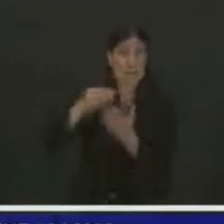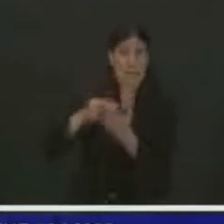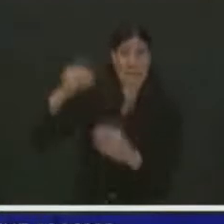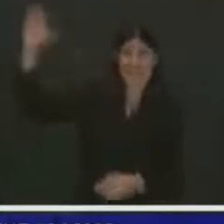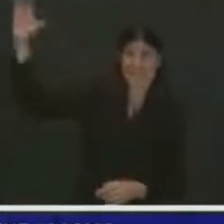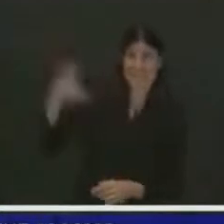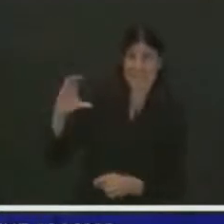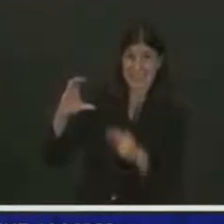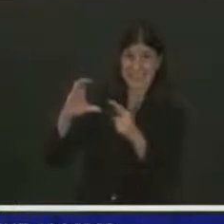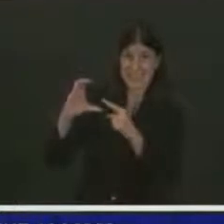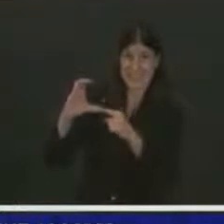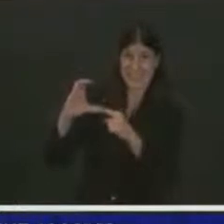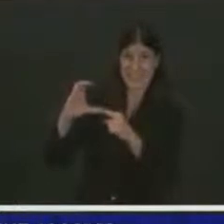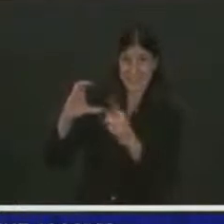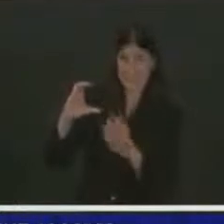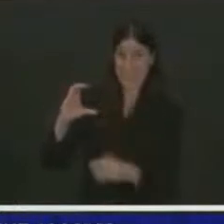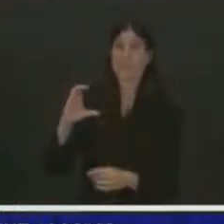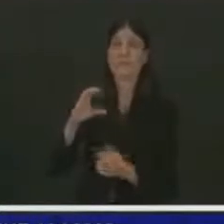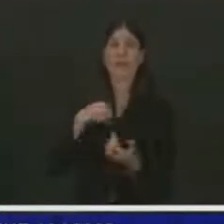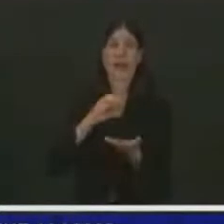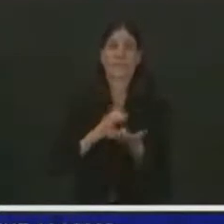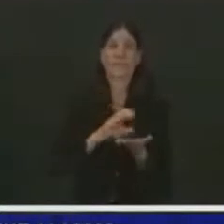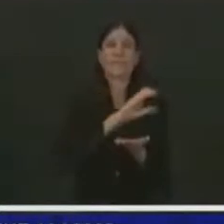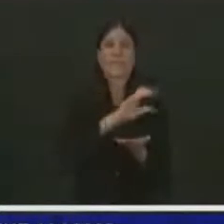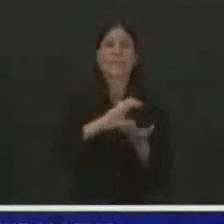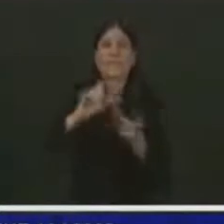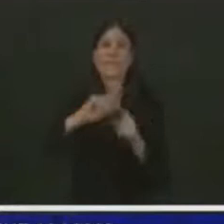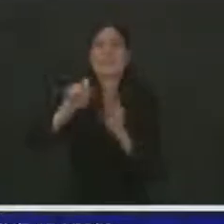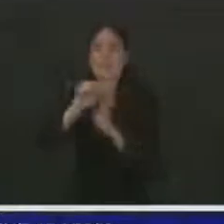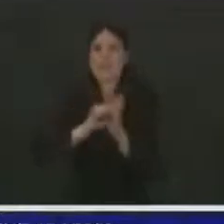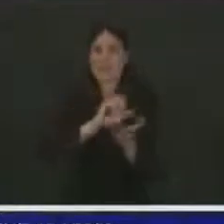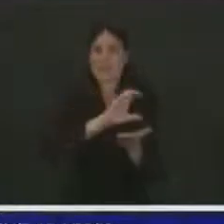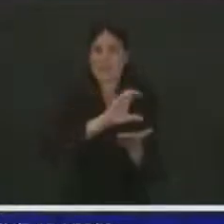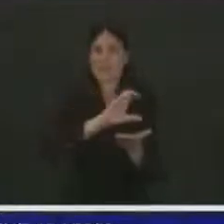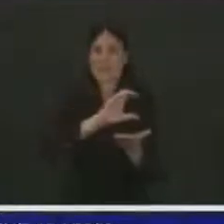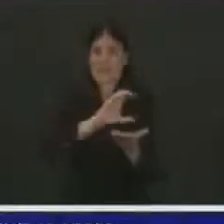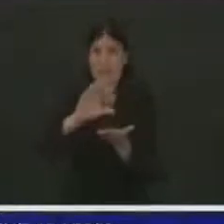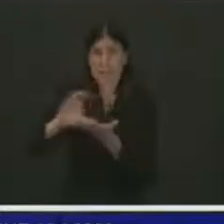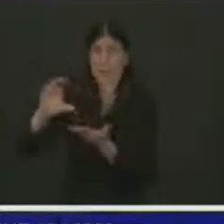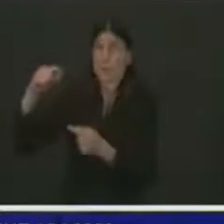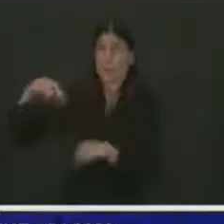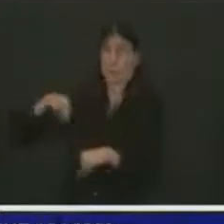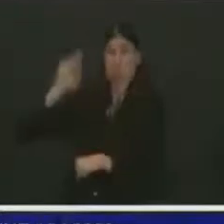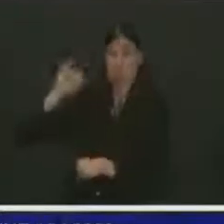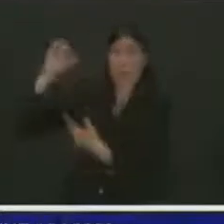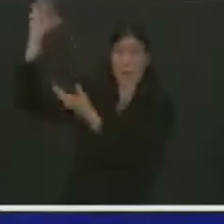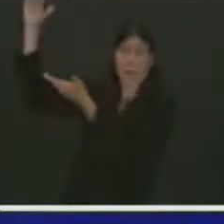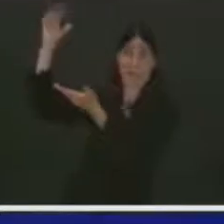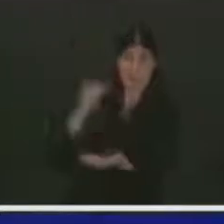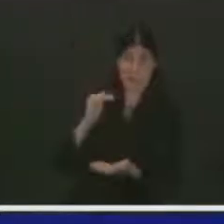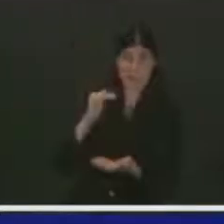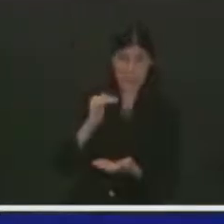funds to be distributed according to a federal formula to cities and towns to help them with